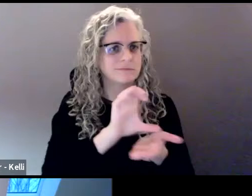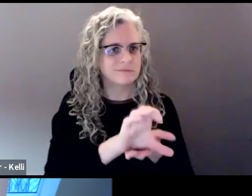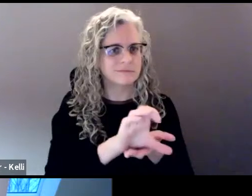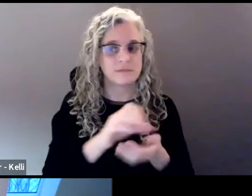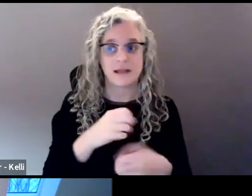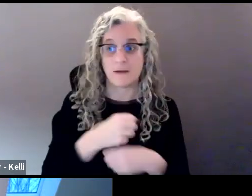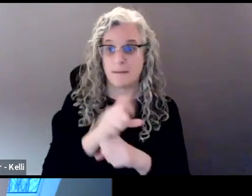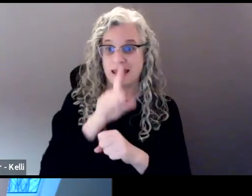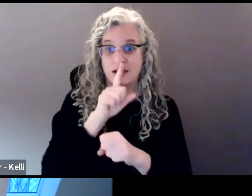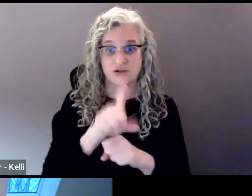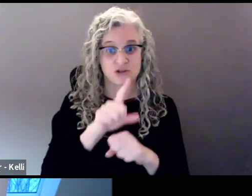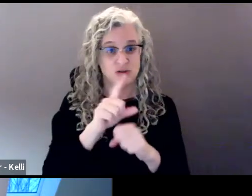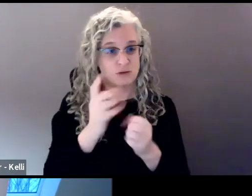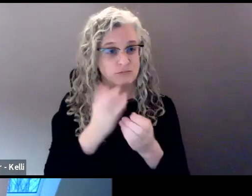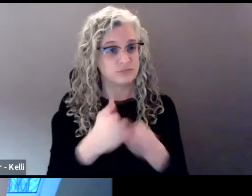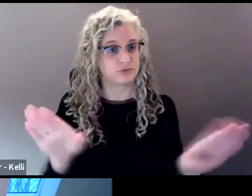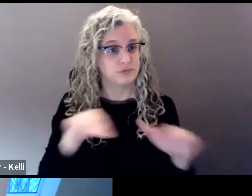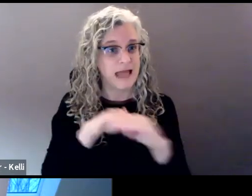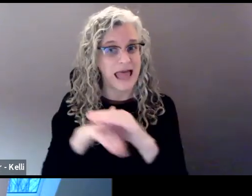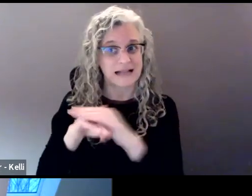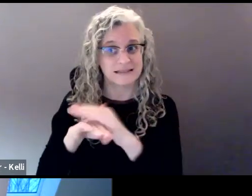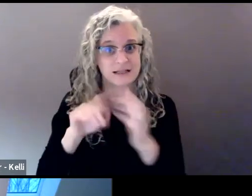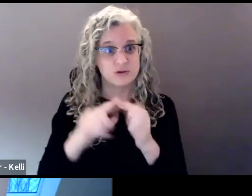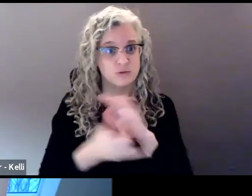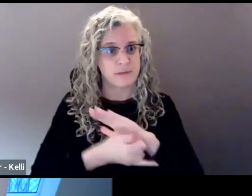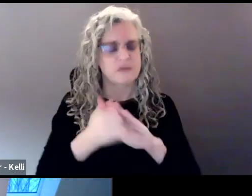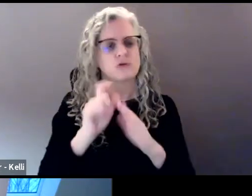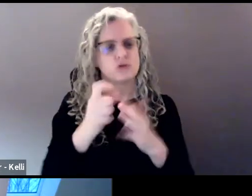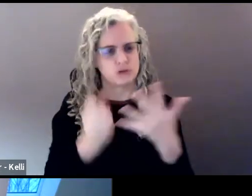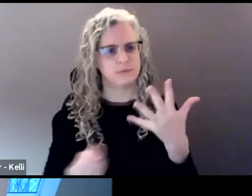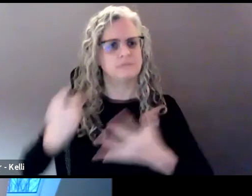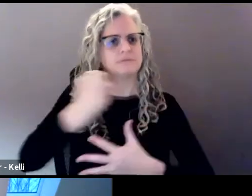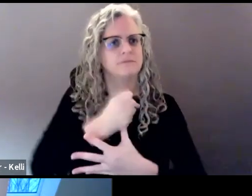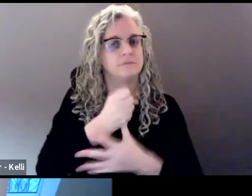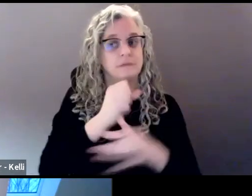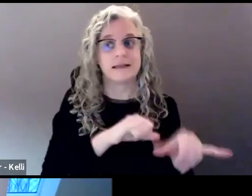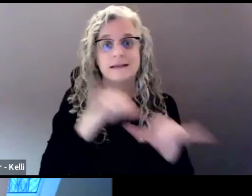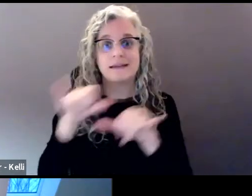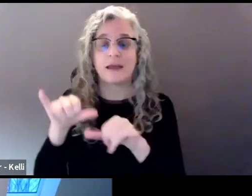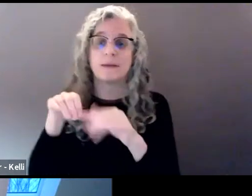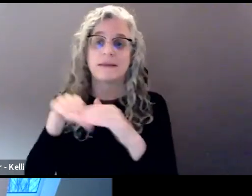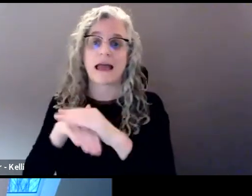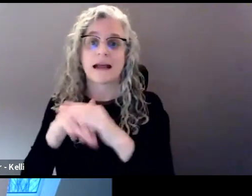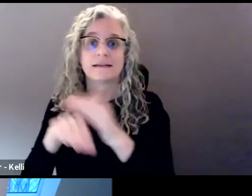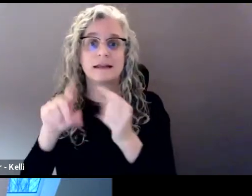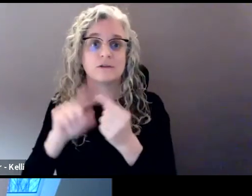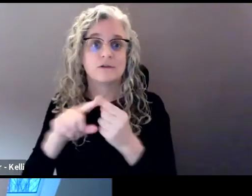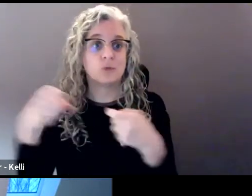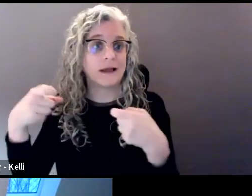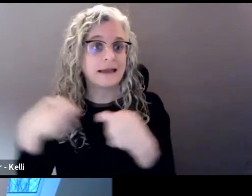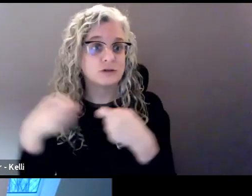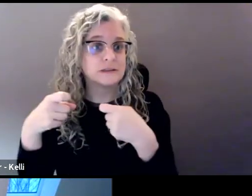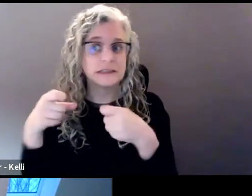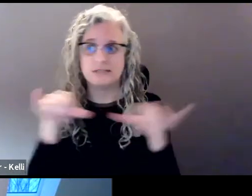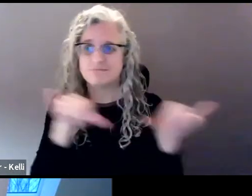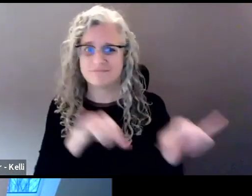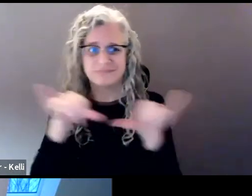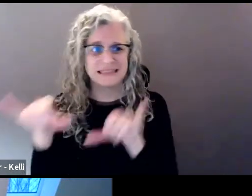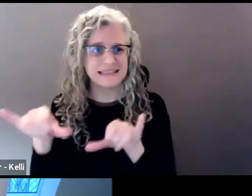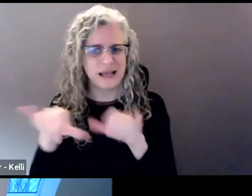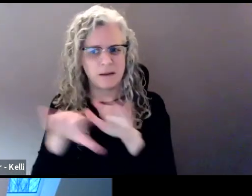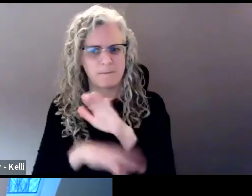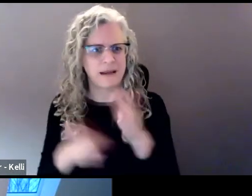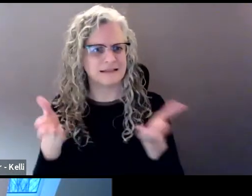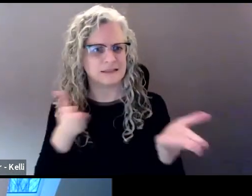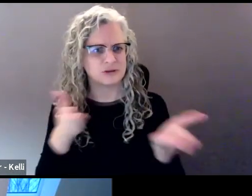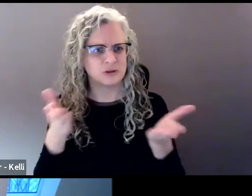should be among the highest governmental priorities, much like ensuring widespread access to, for example, electricity should be. But it would be absurd if a